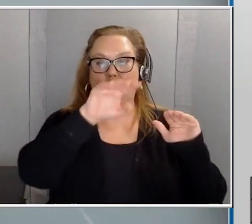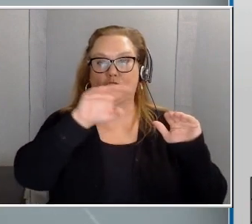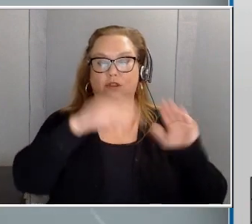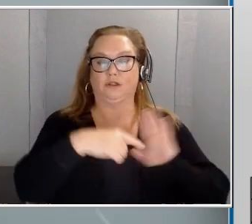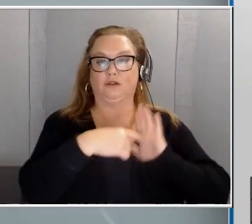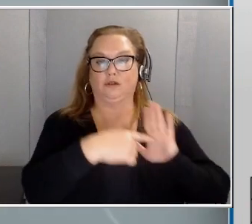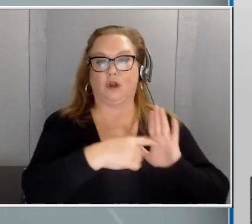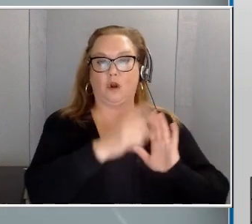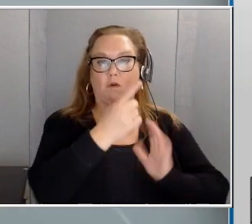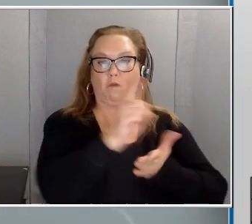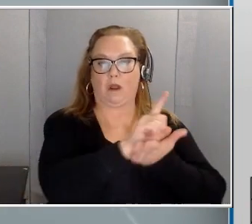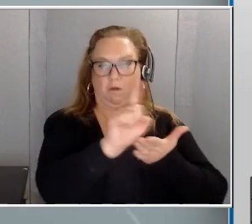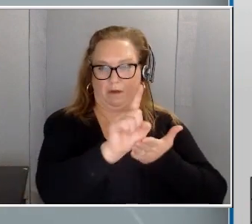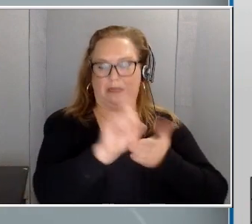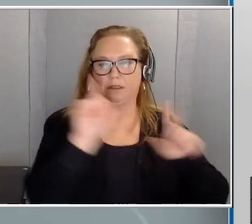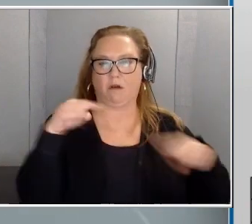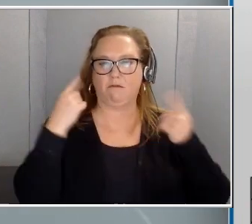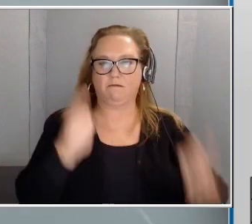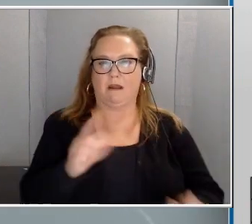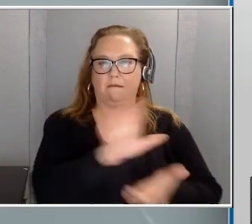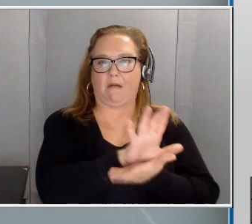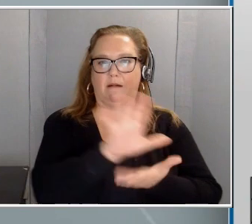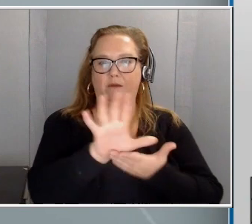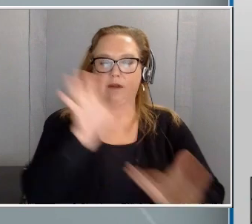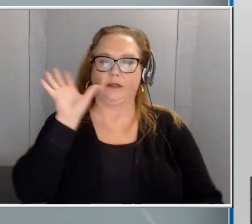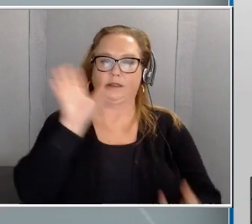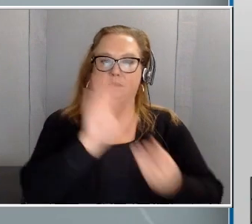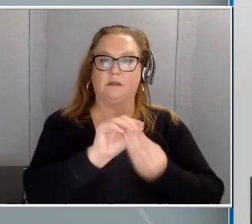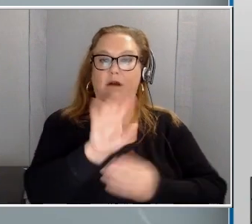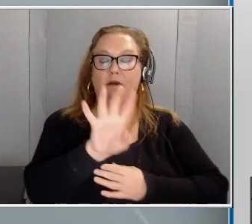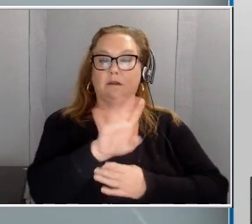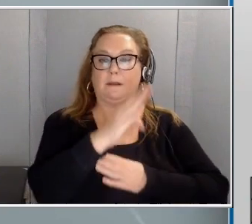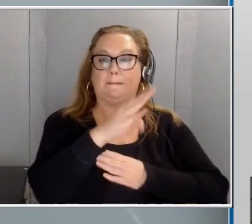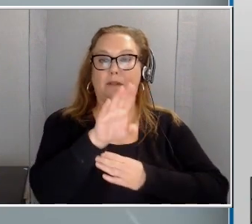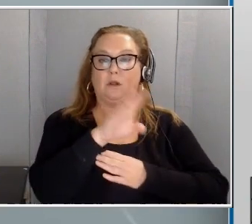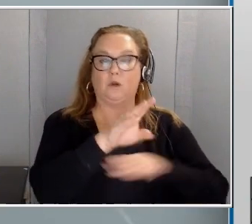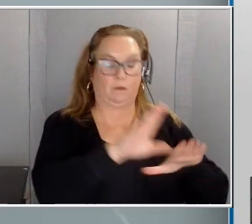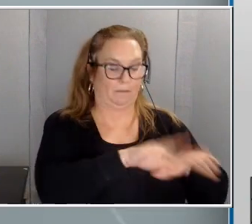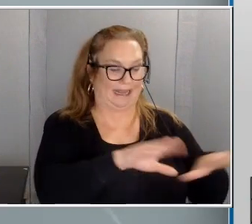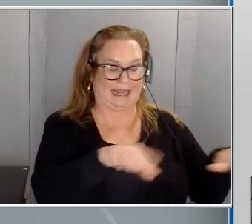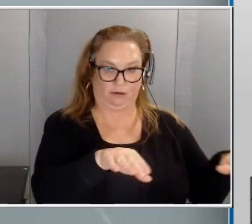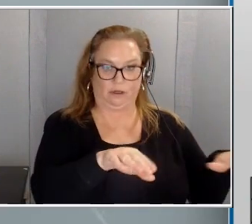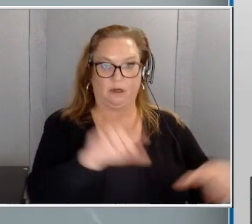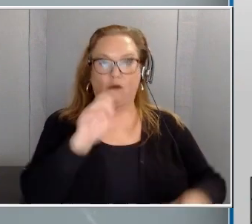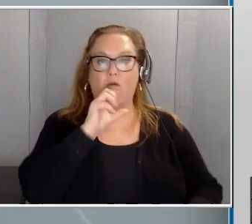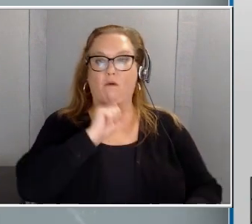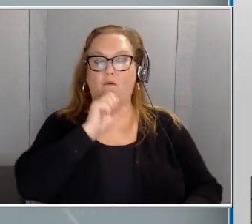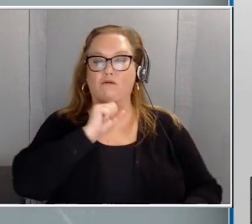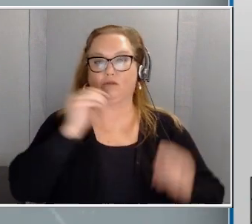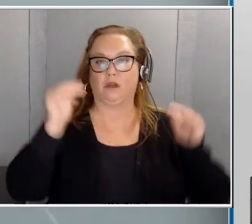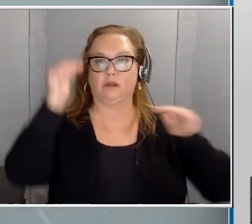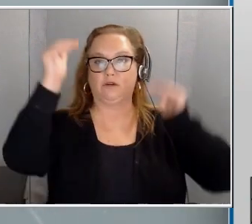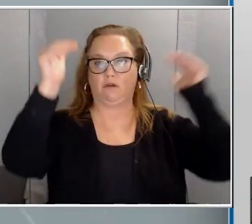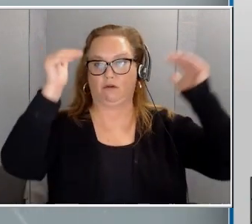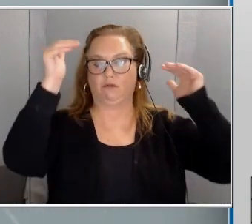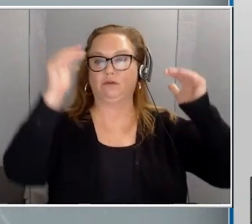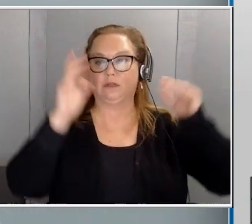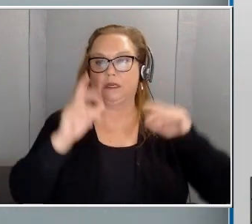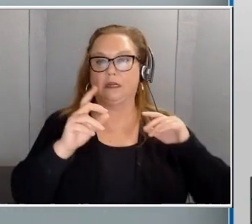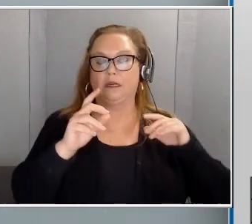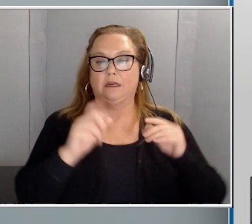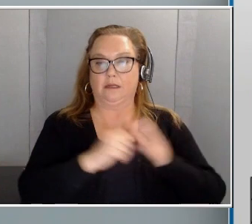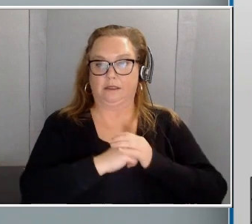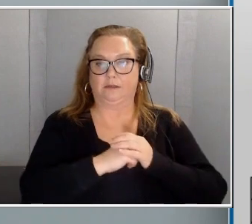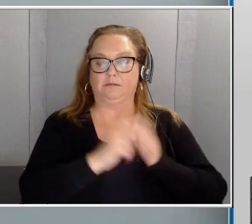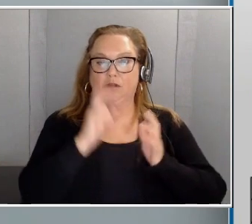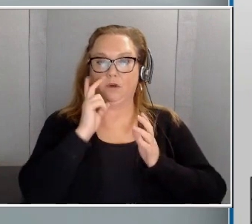1 week, so the last 5 weeks. The blue is the pediatric cases. The orange is the adult cases. If you look on those bars, so you can